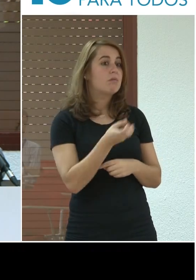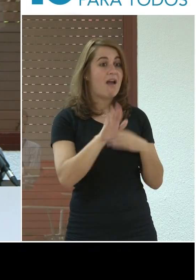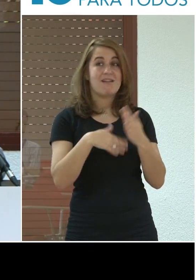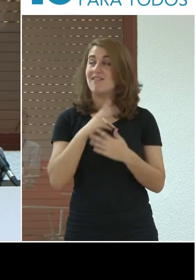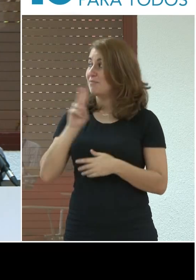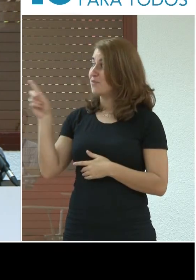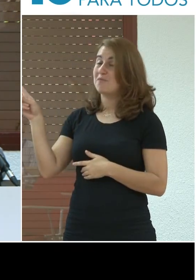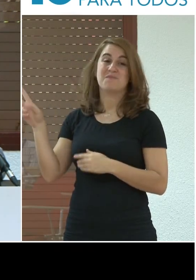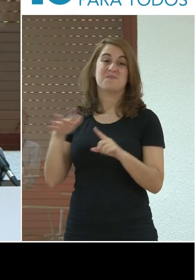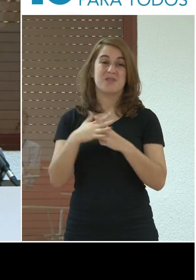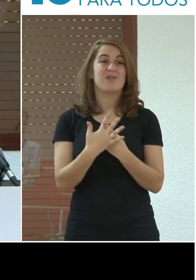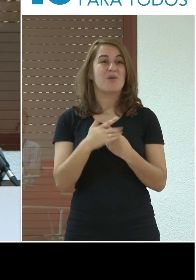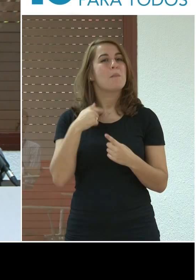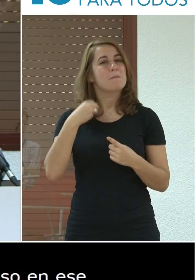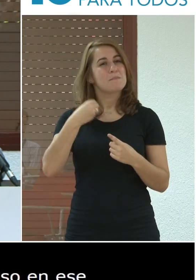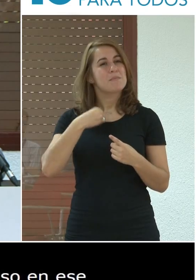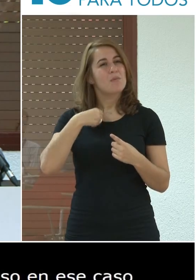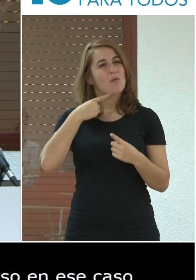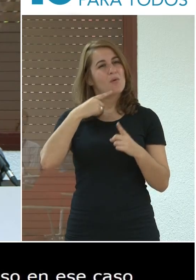different things.